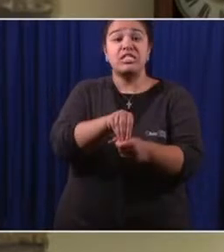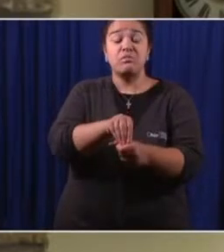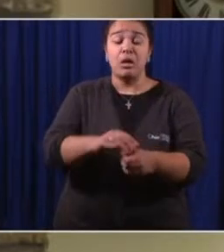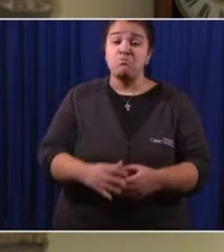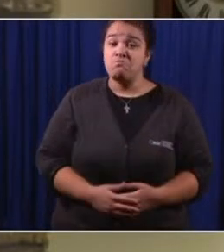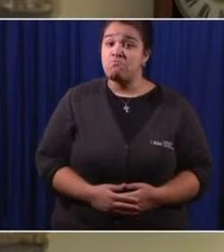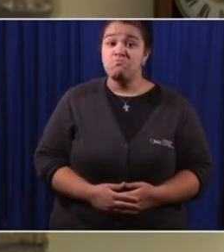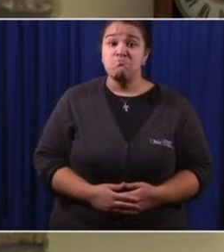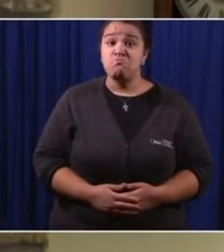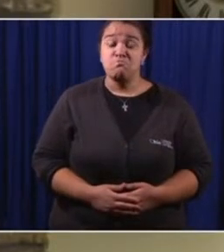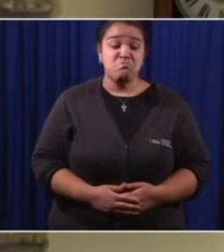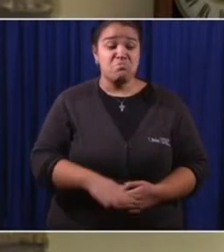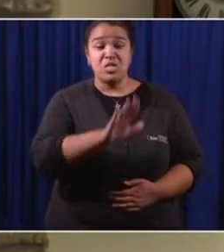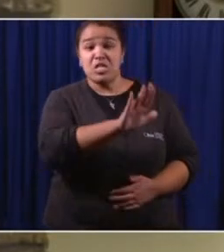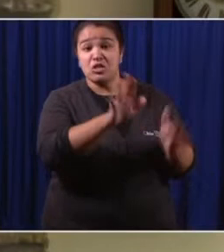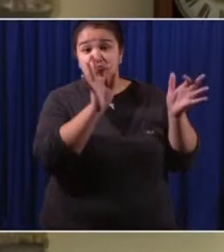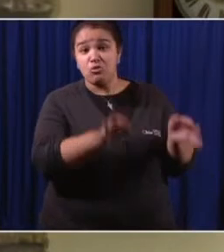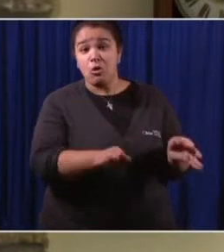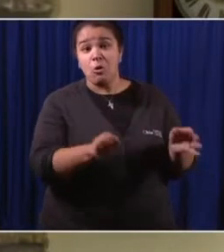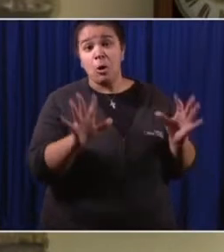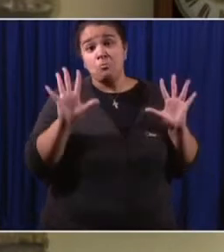That's his call.